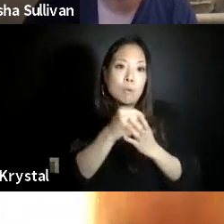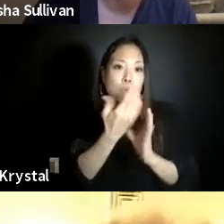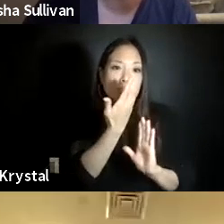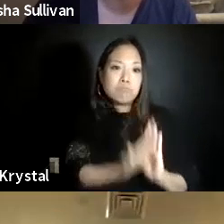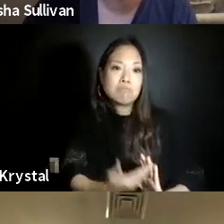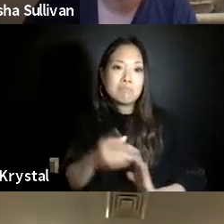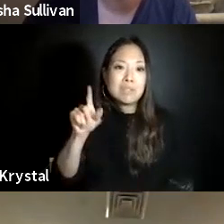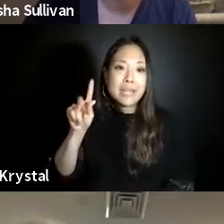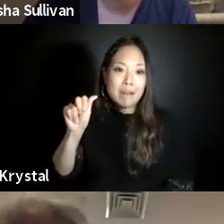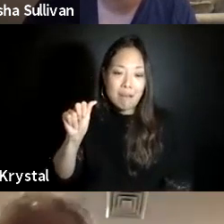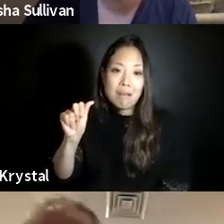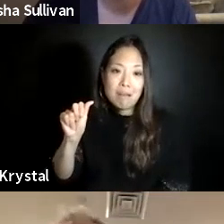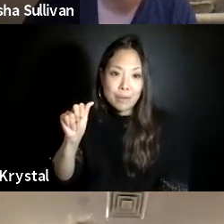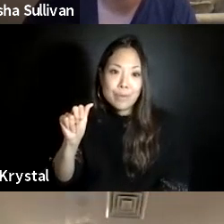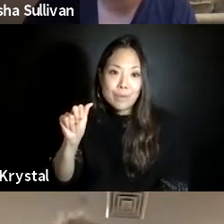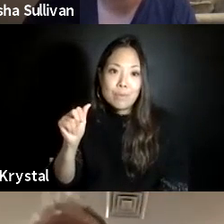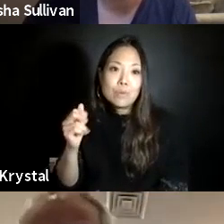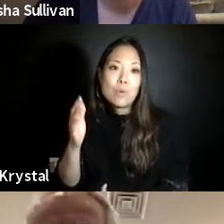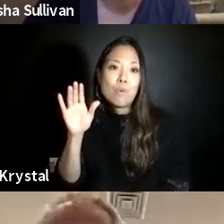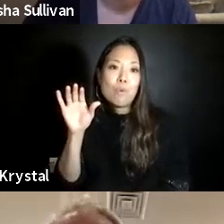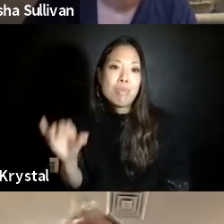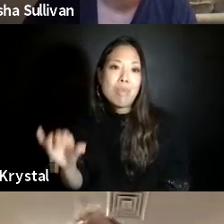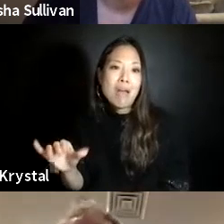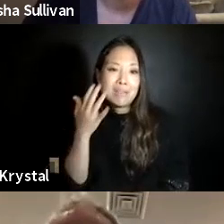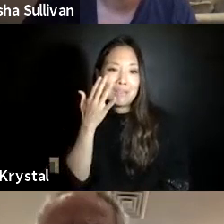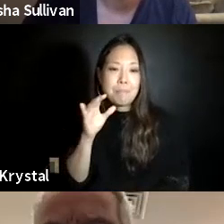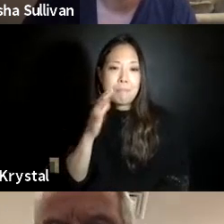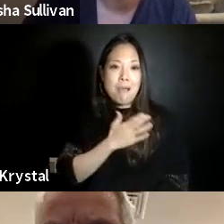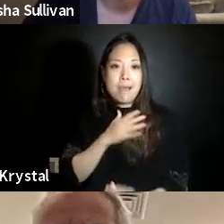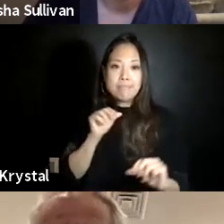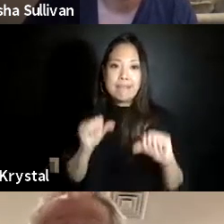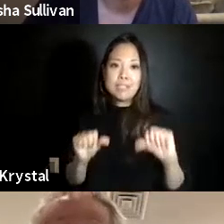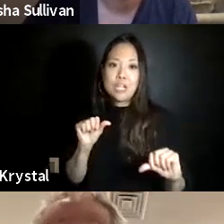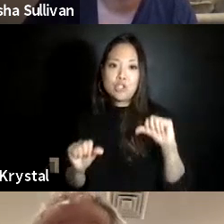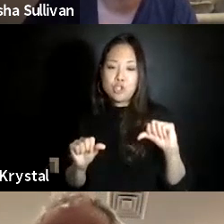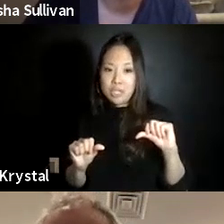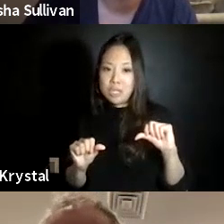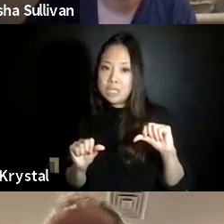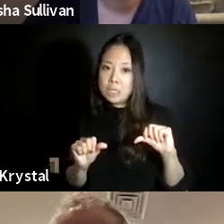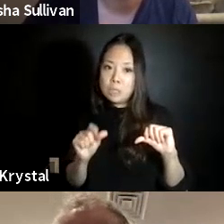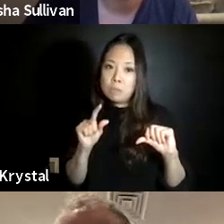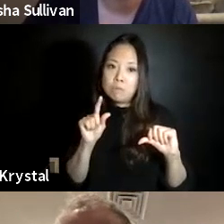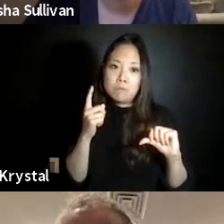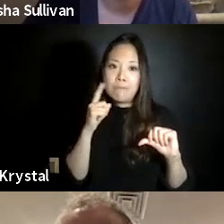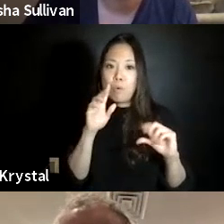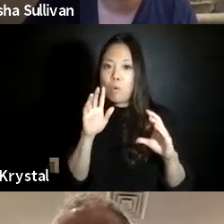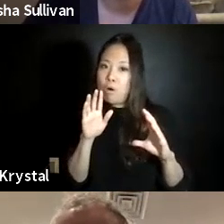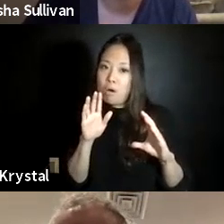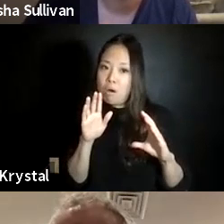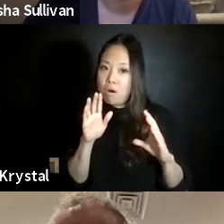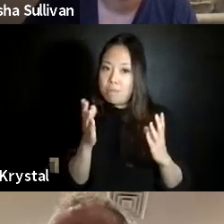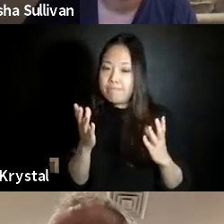truly my only hesitation at this point in keeping it on the